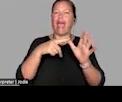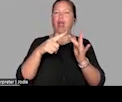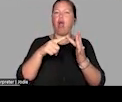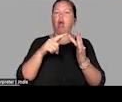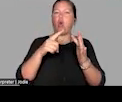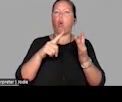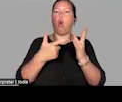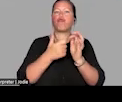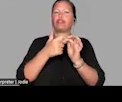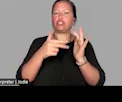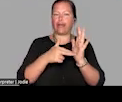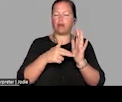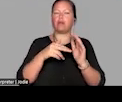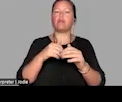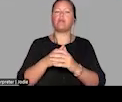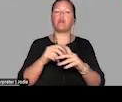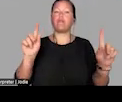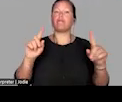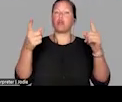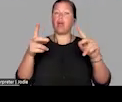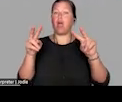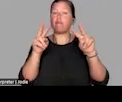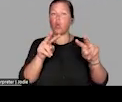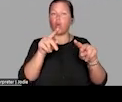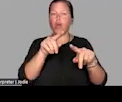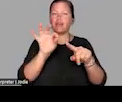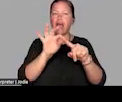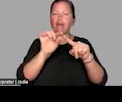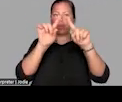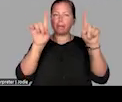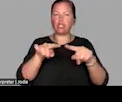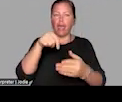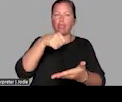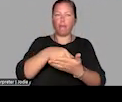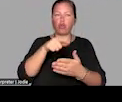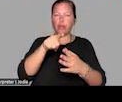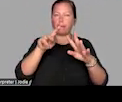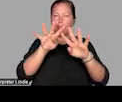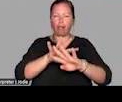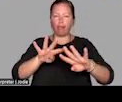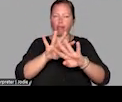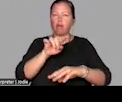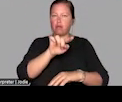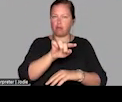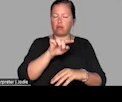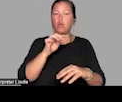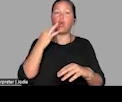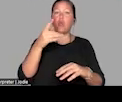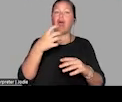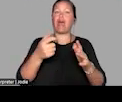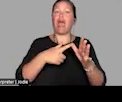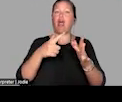first, if you look at the colorful image at the bottom, that's what I mentioned. When you have a AI generated